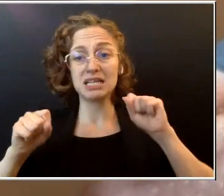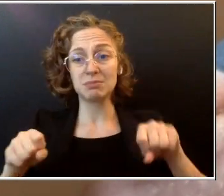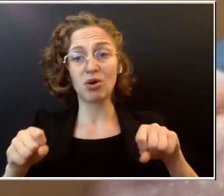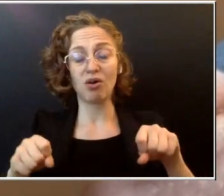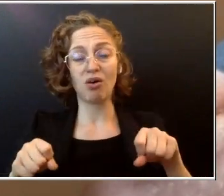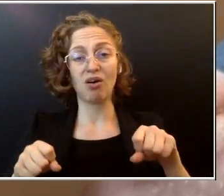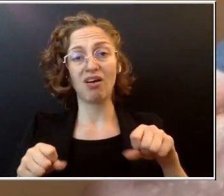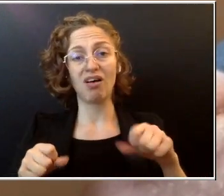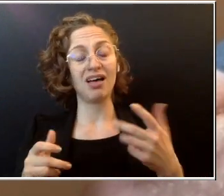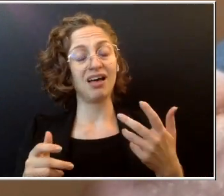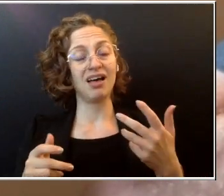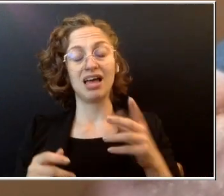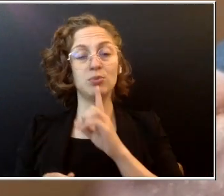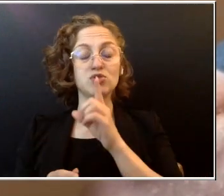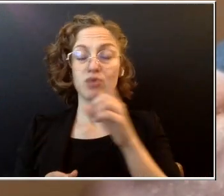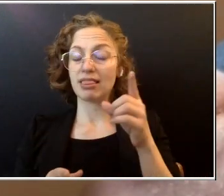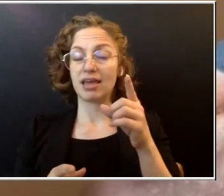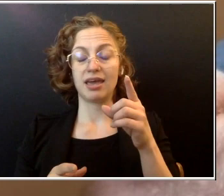mentally, but,